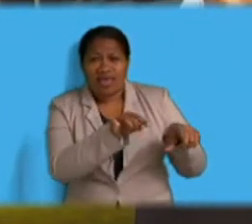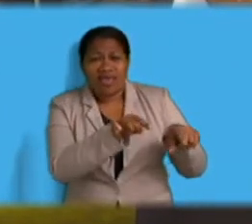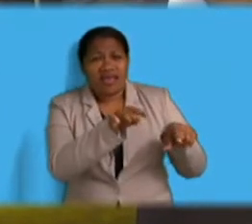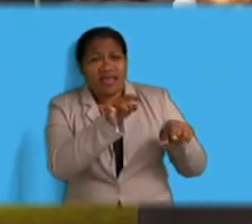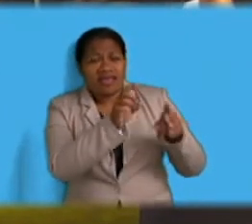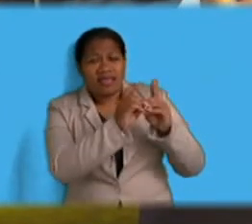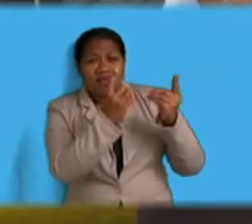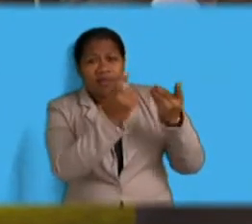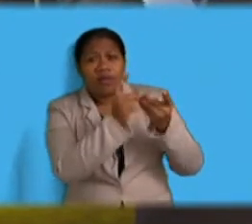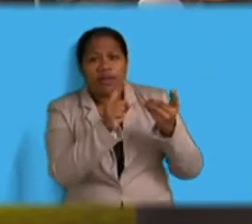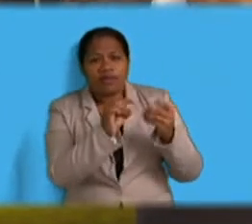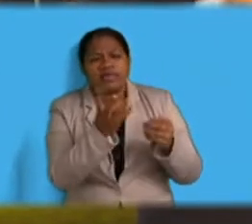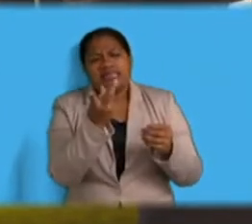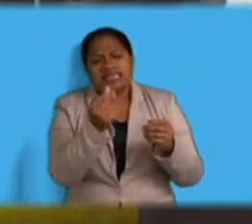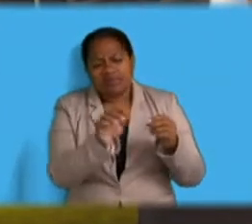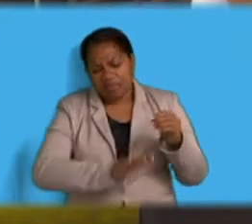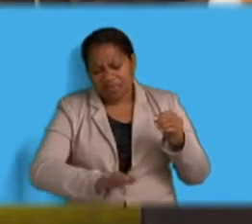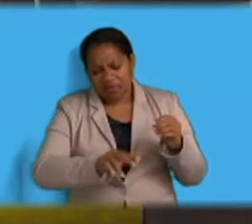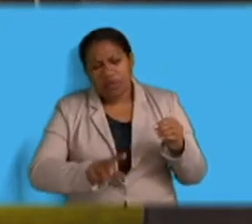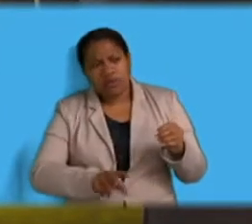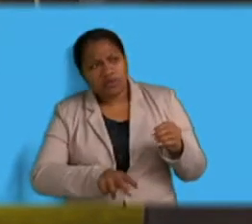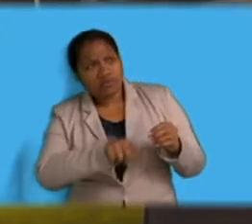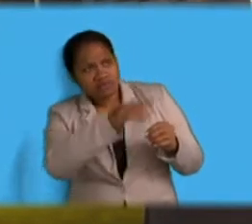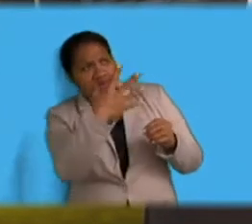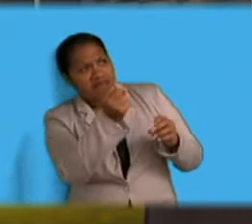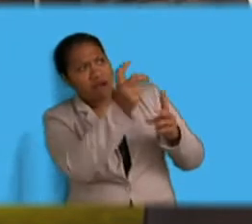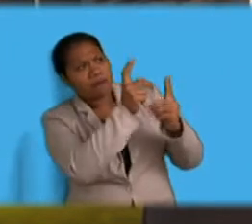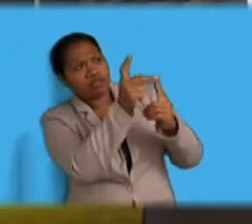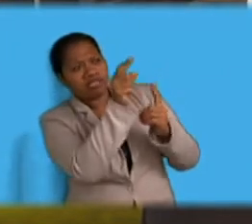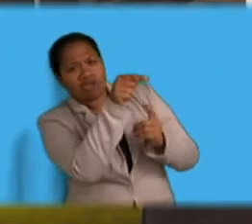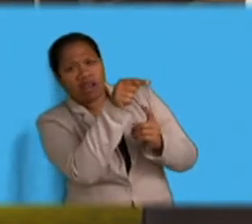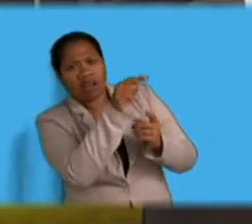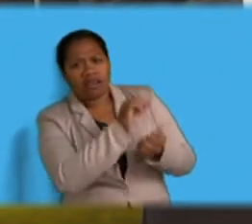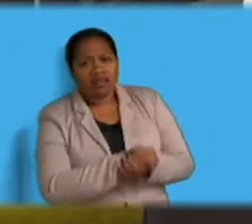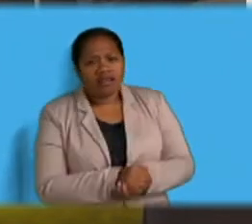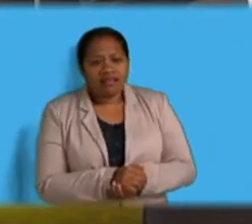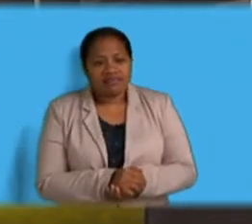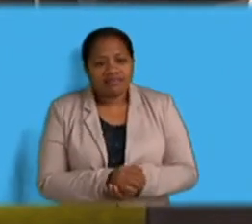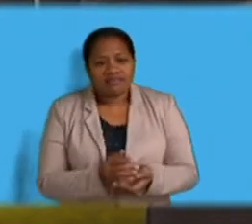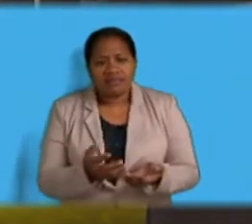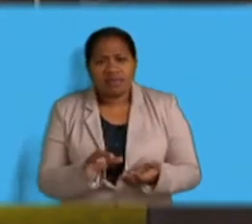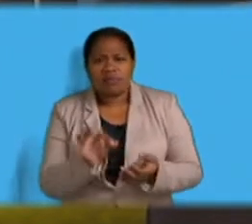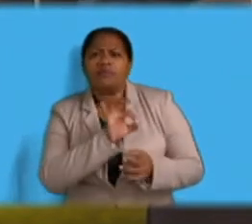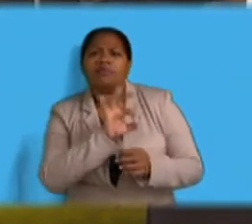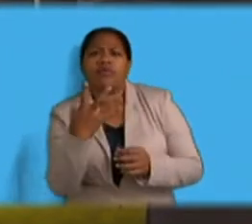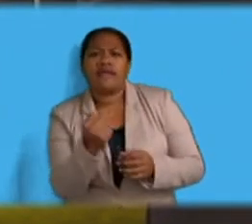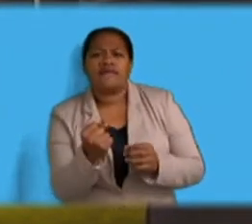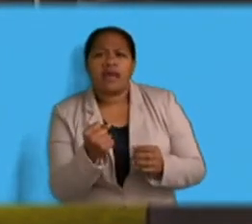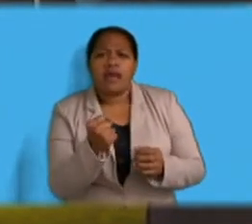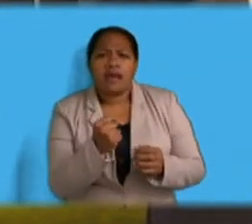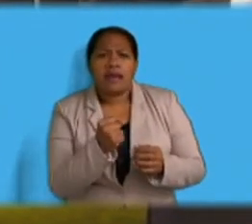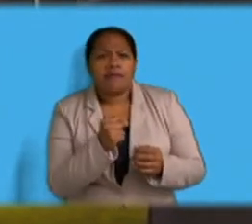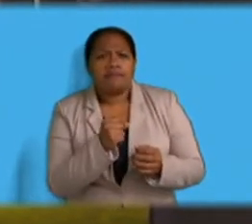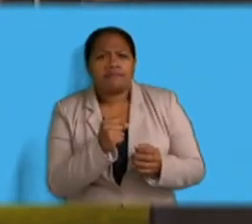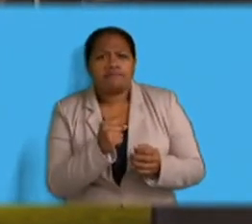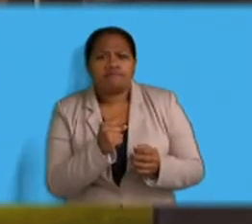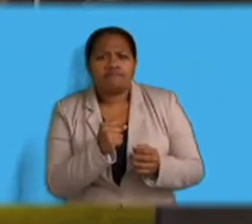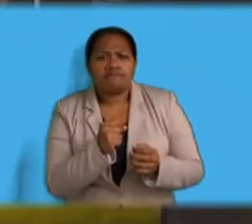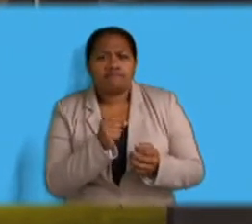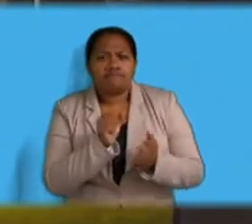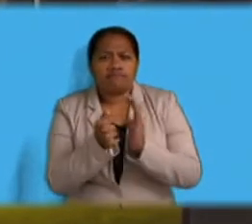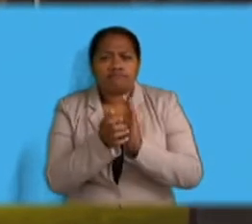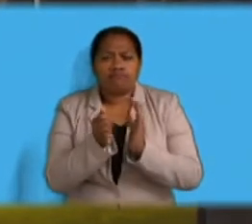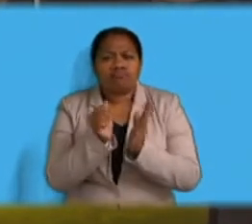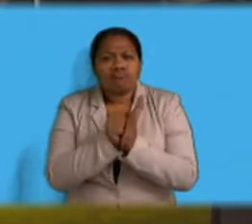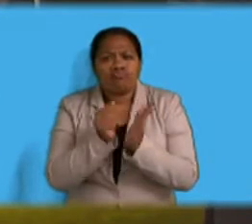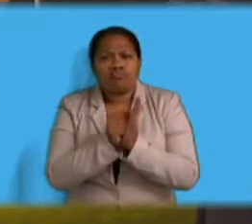some administrator just climbed up the ladder without actually having any specific training, exposure, qualification